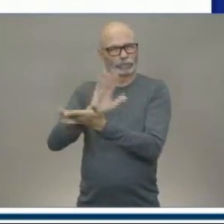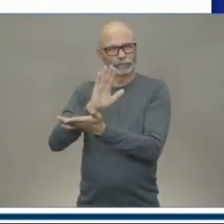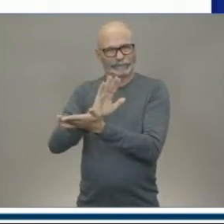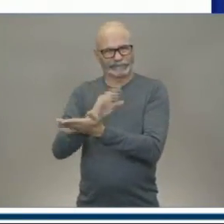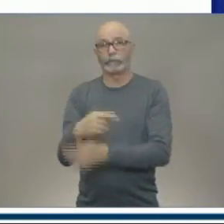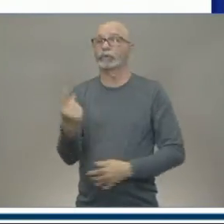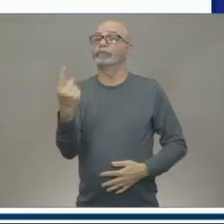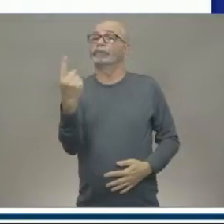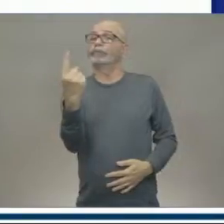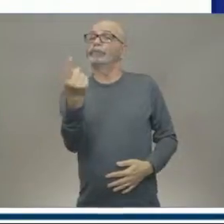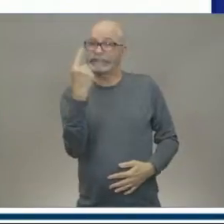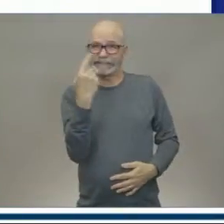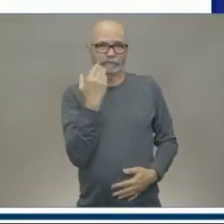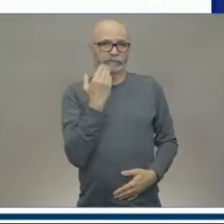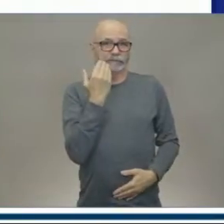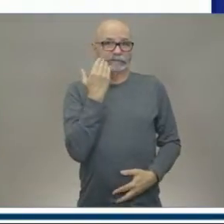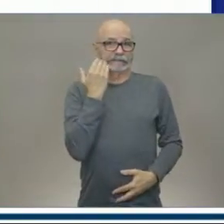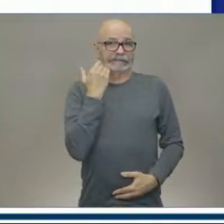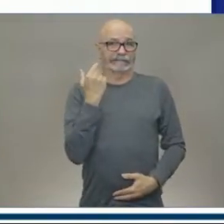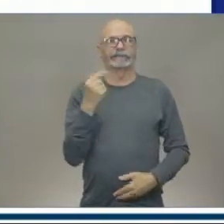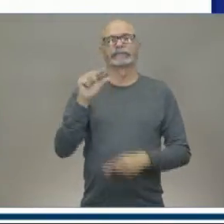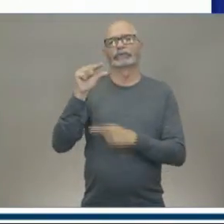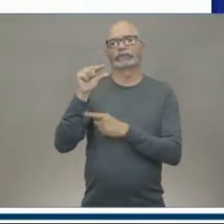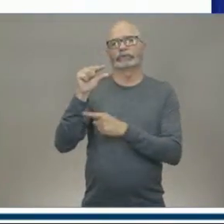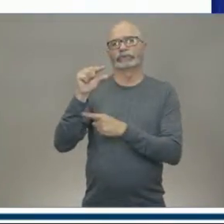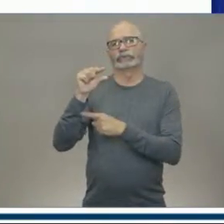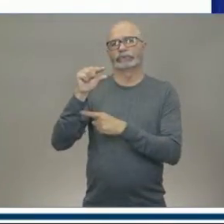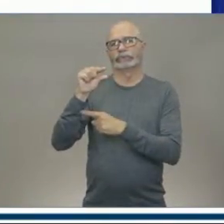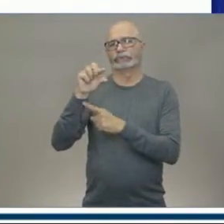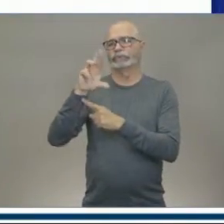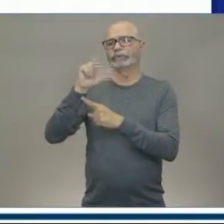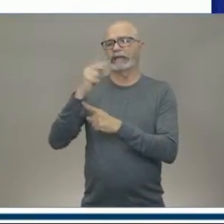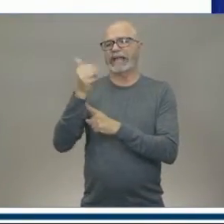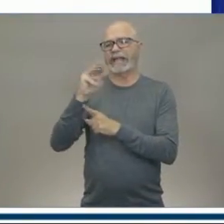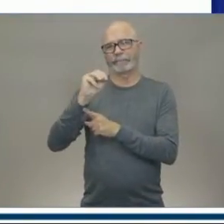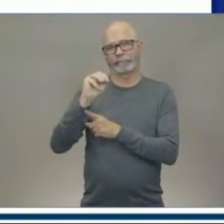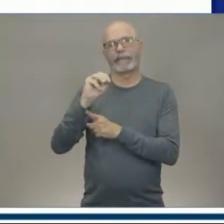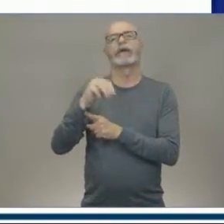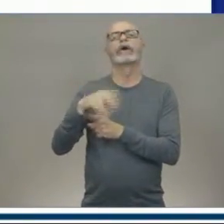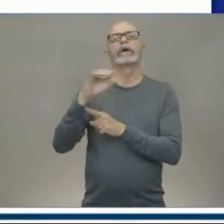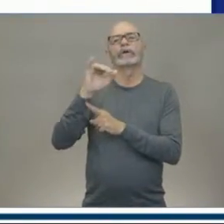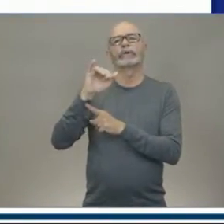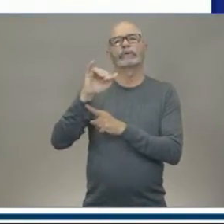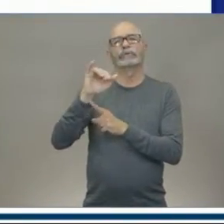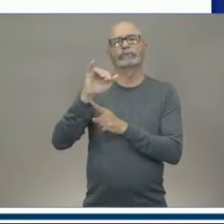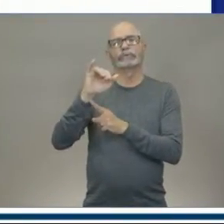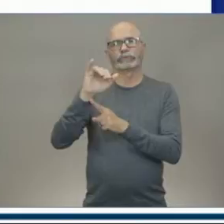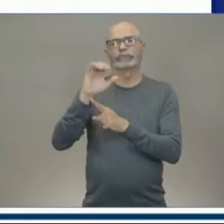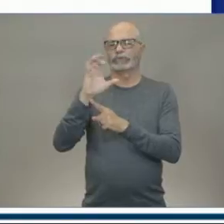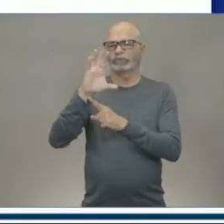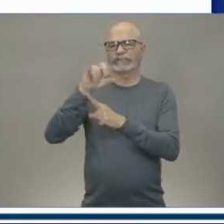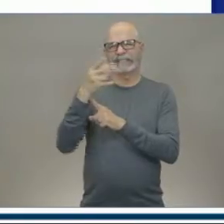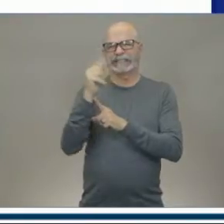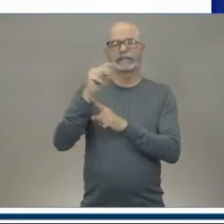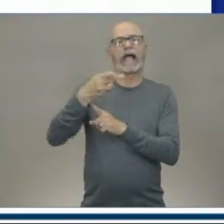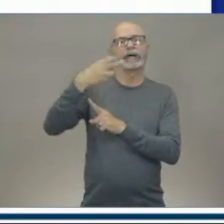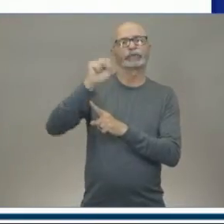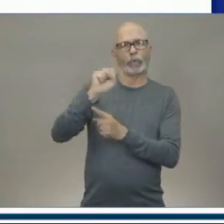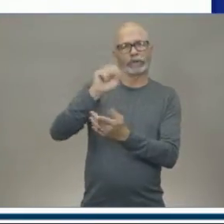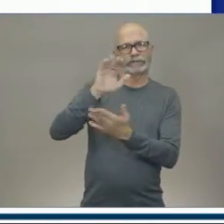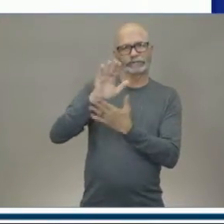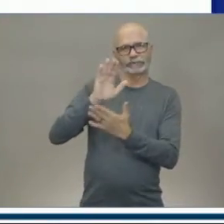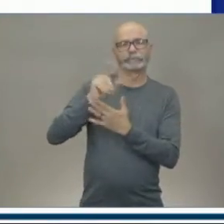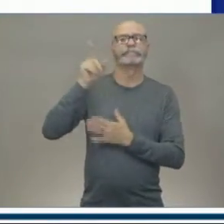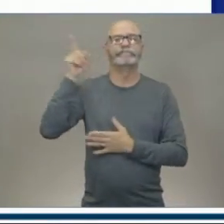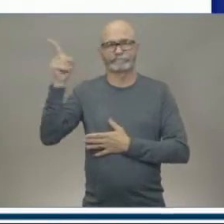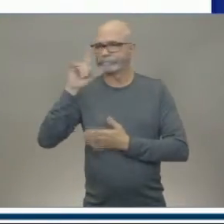this week in Graham Creighton Junior High. Public Health has established close contacts in each of these cases and continue to do